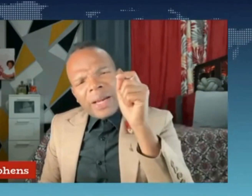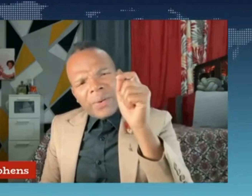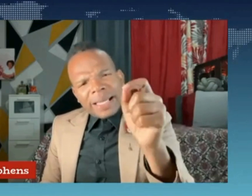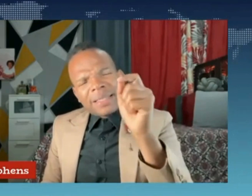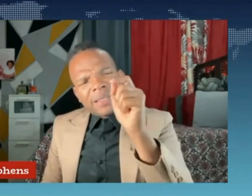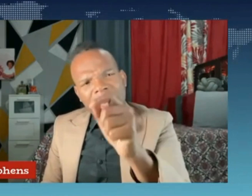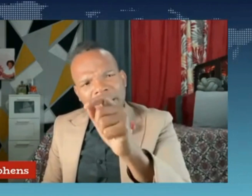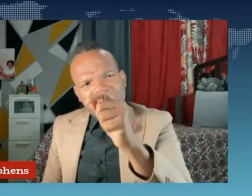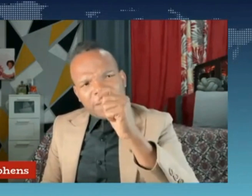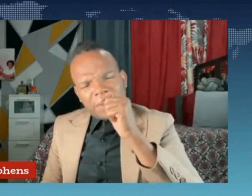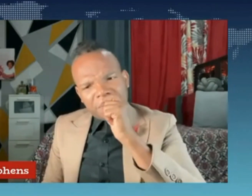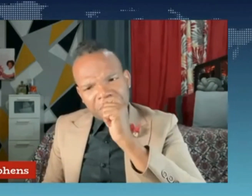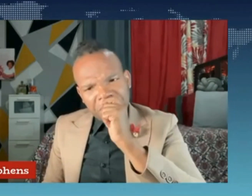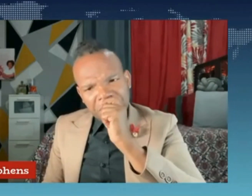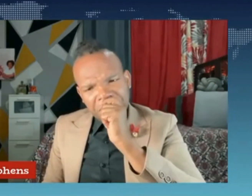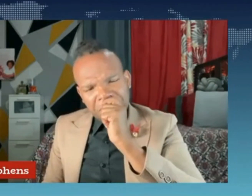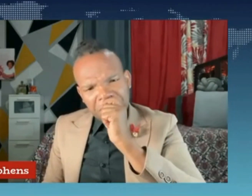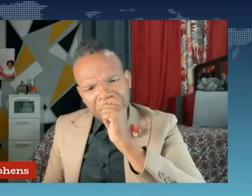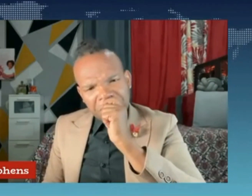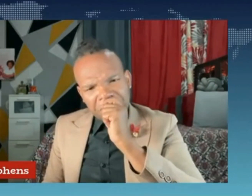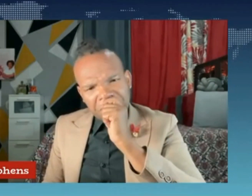But when I look at the state